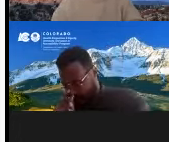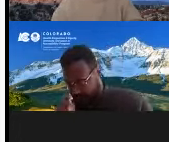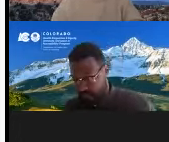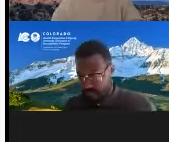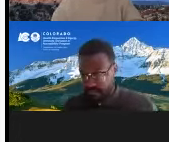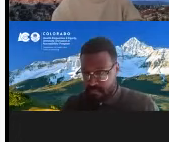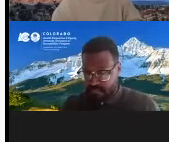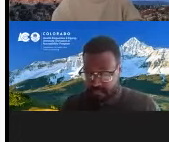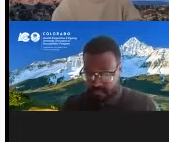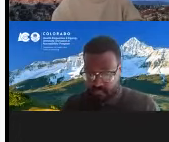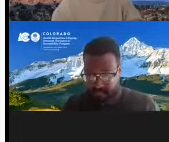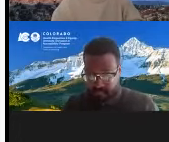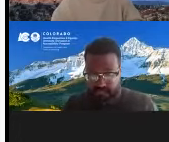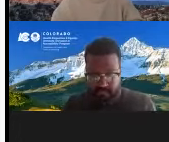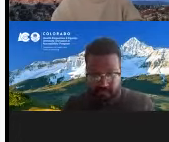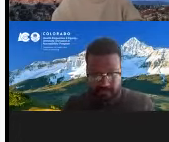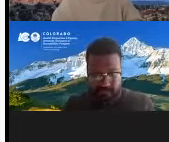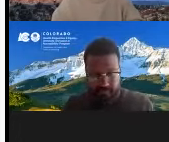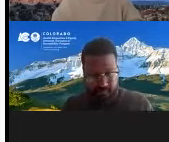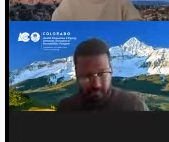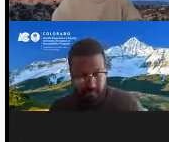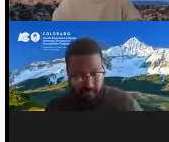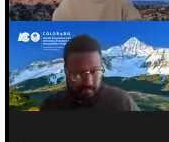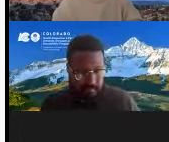like a research policy to